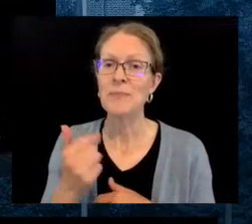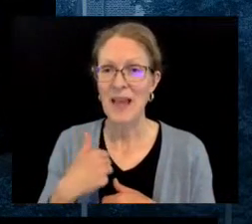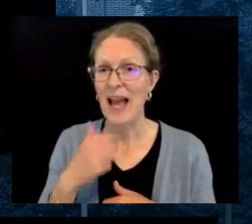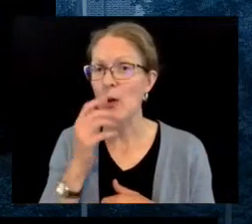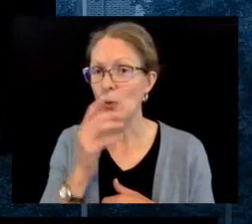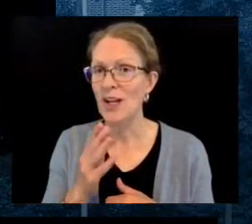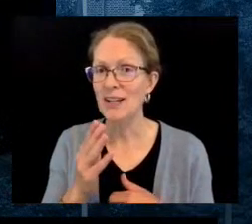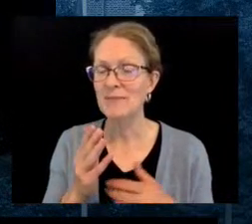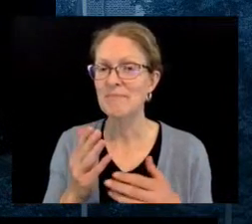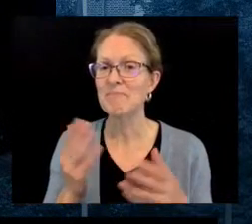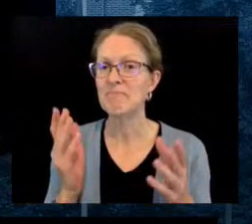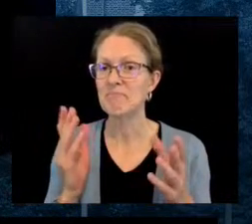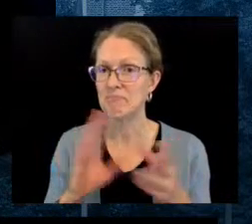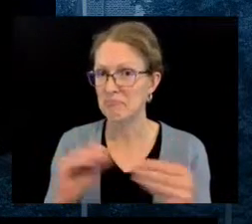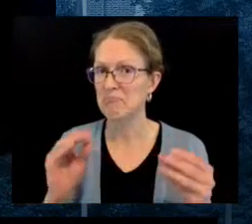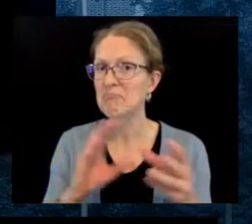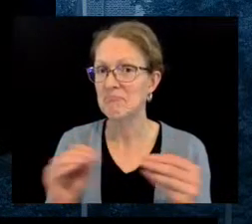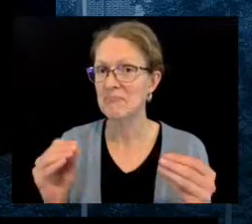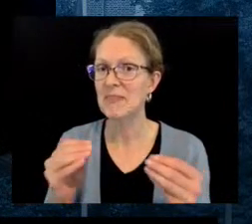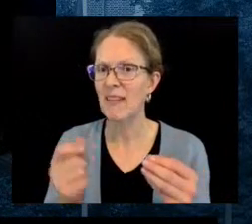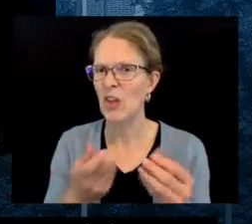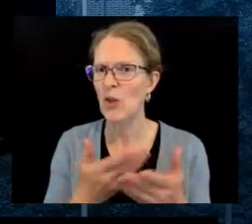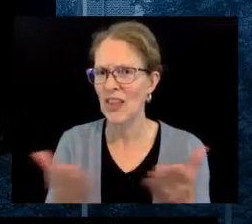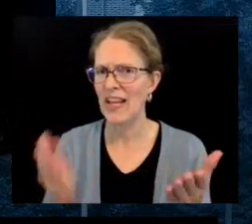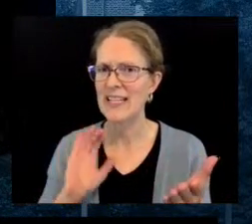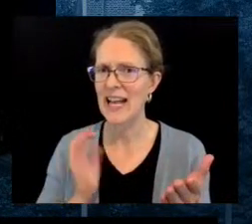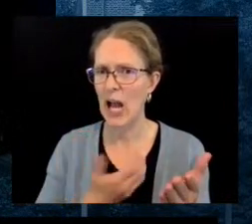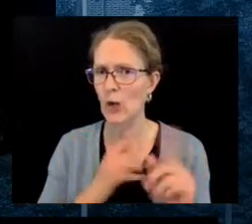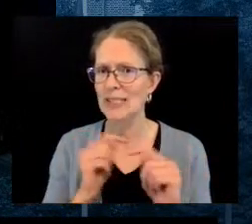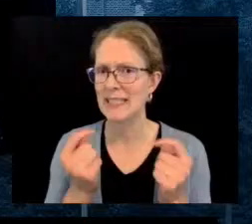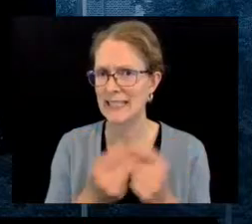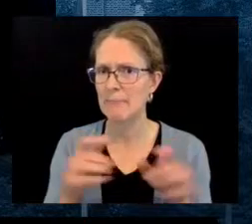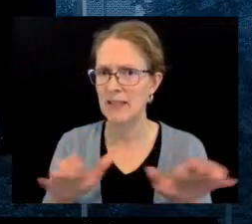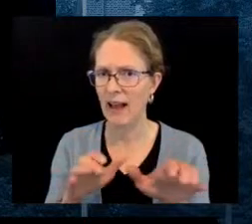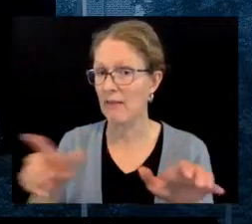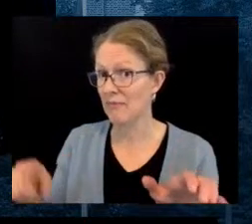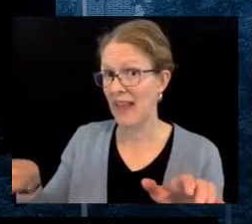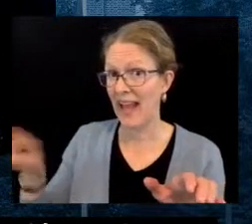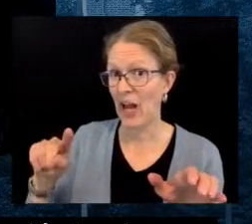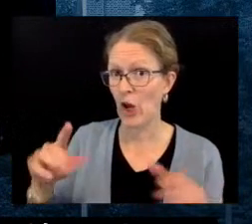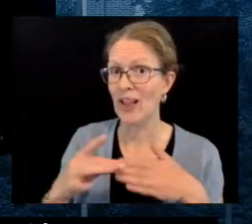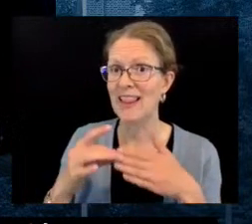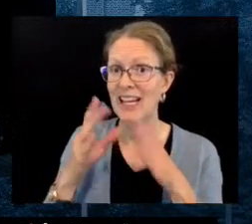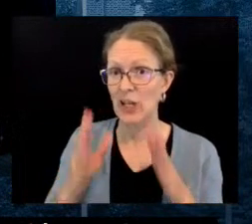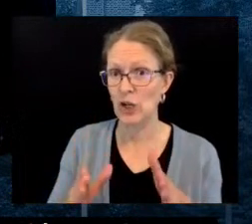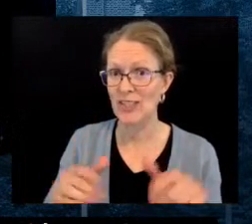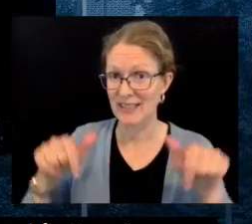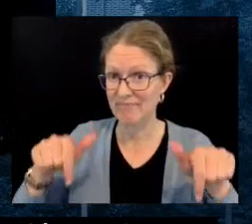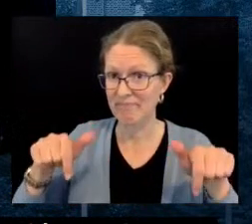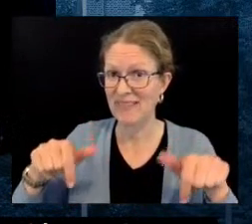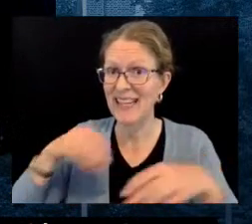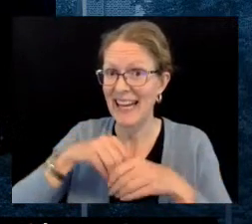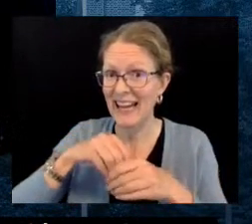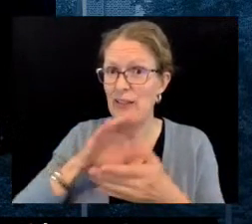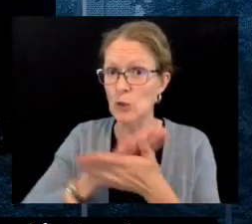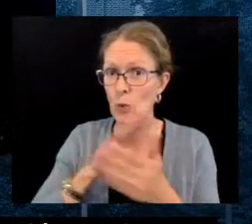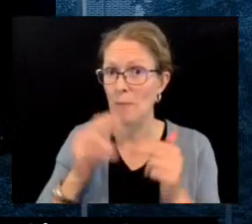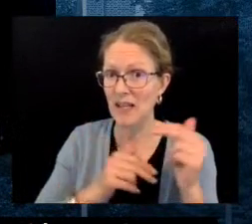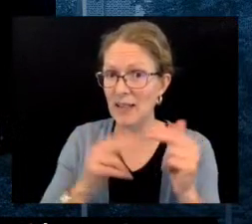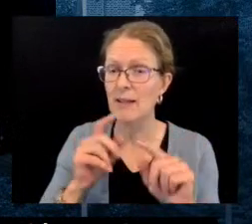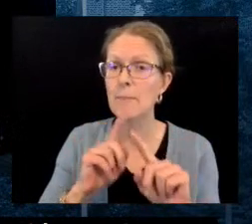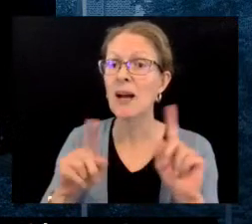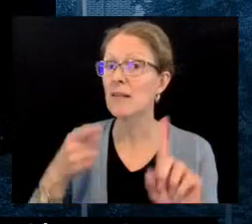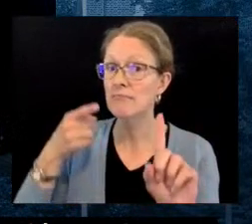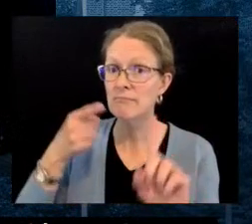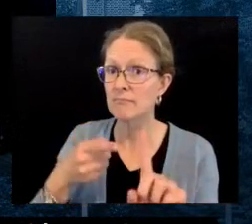things that our eco team does here. They are leaders, as you can tell, leaders here in the school building, but then also our goal is that they take this leadership within the school